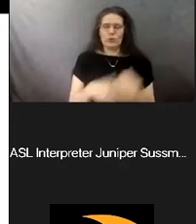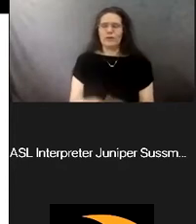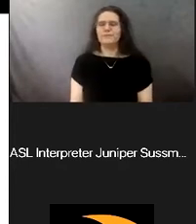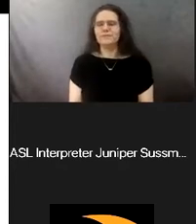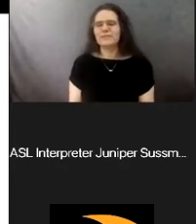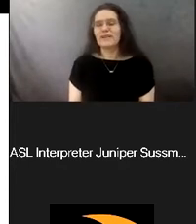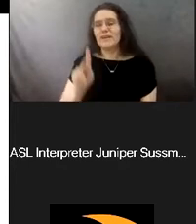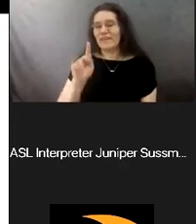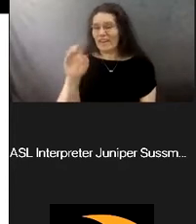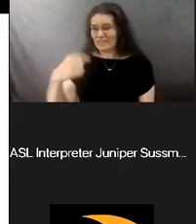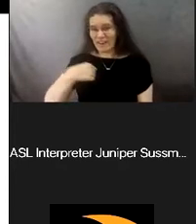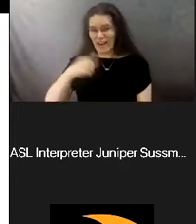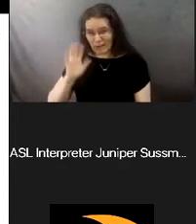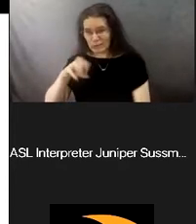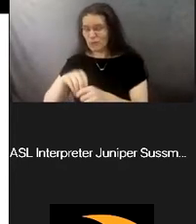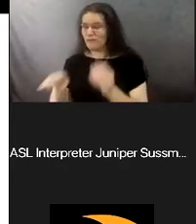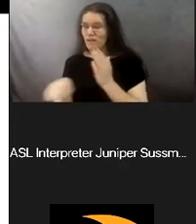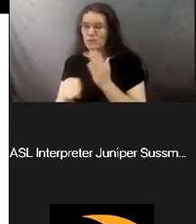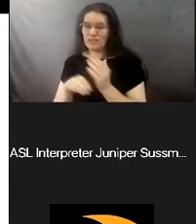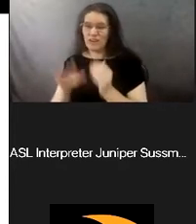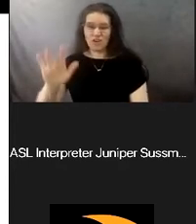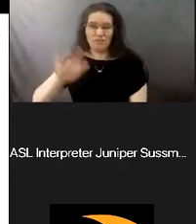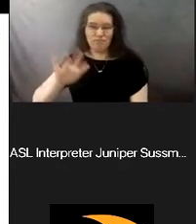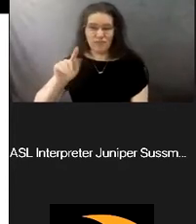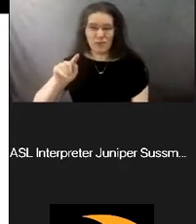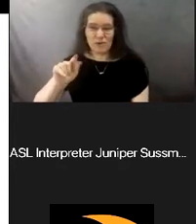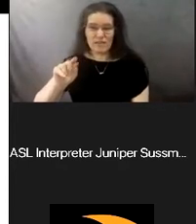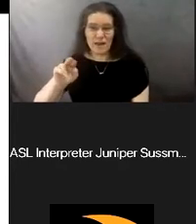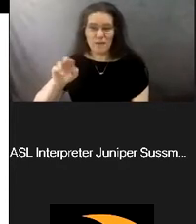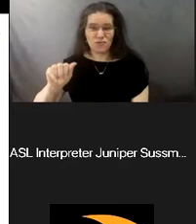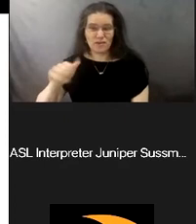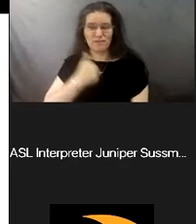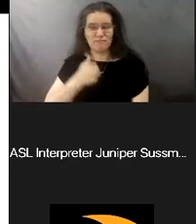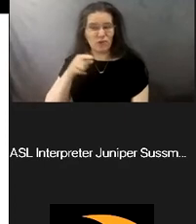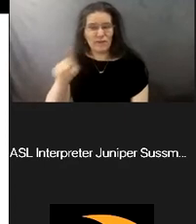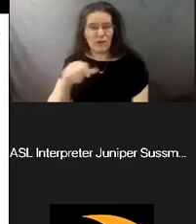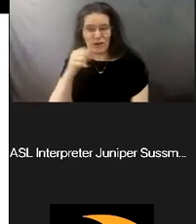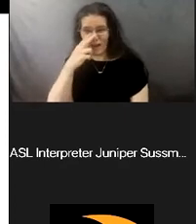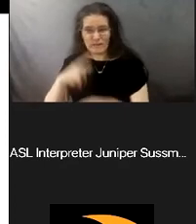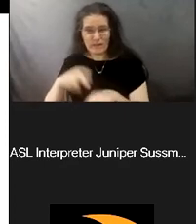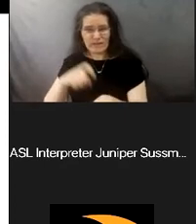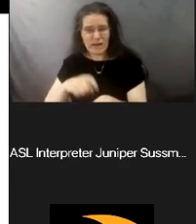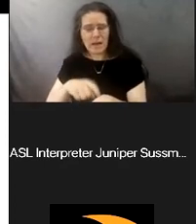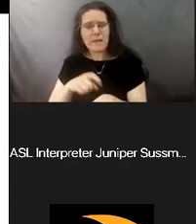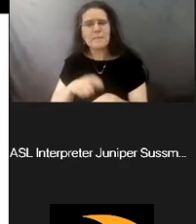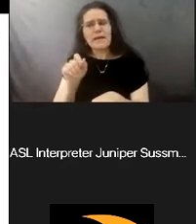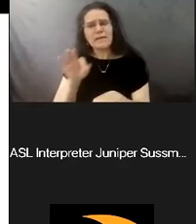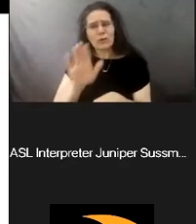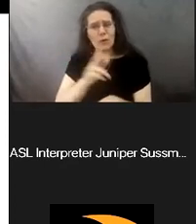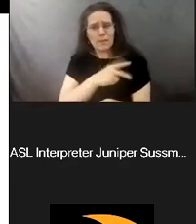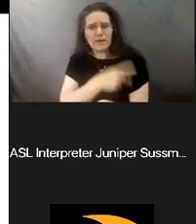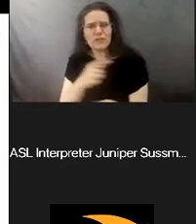I'm curious, same sort of general question. If Tamara came to Neighborhood Family Practice, how would you advise your team to help